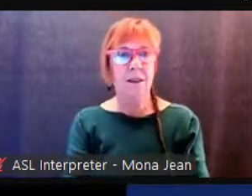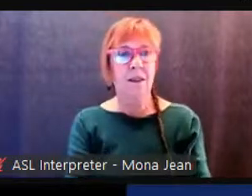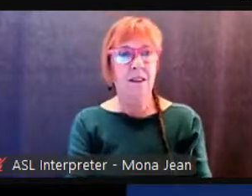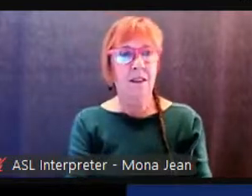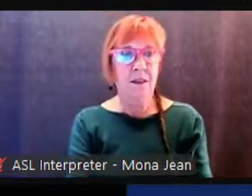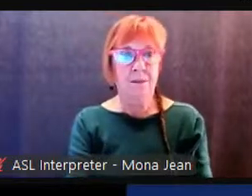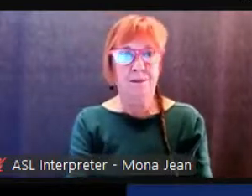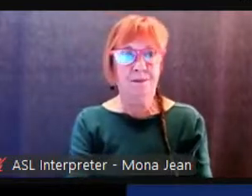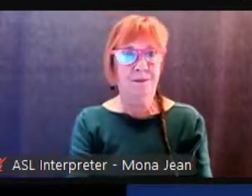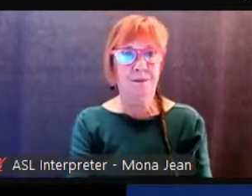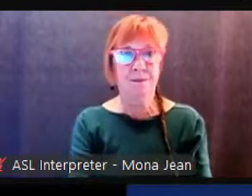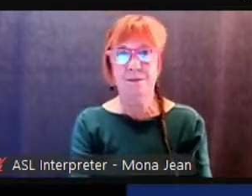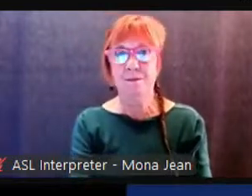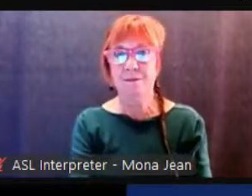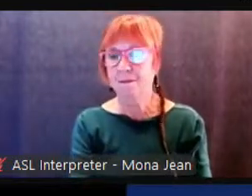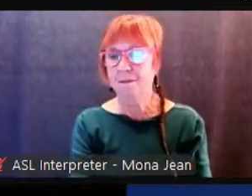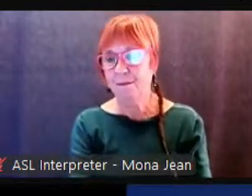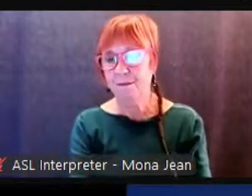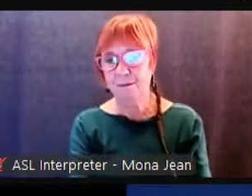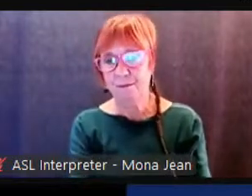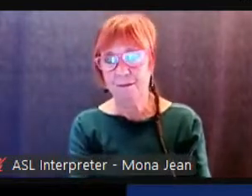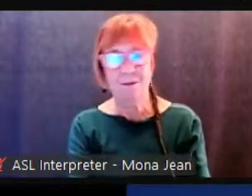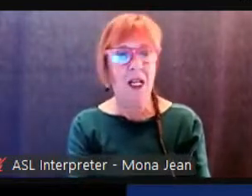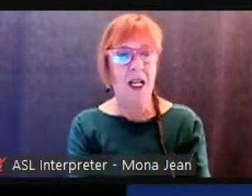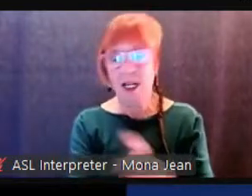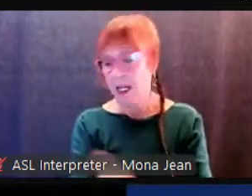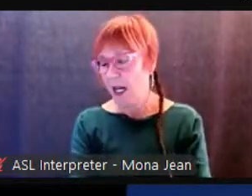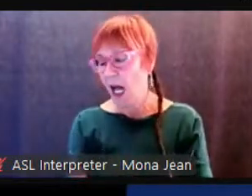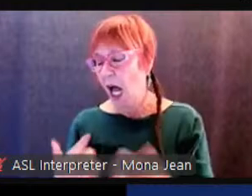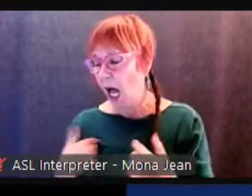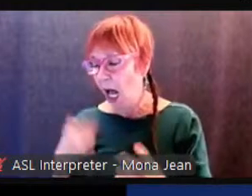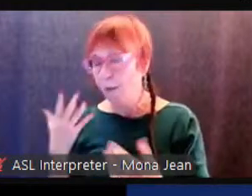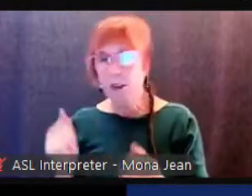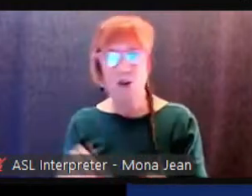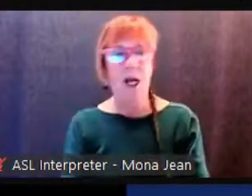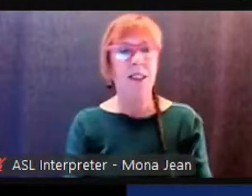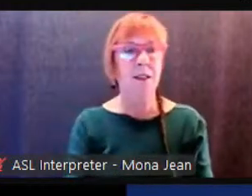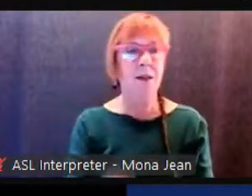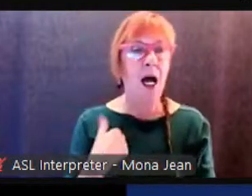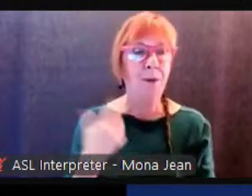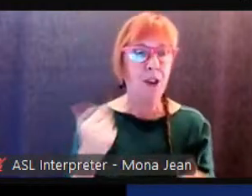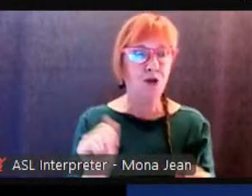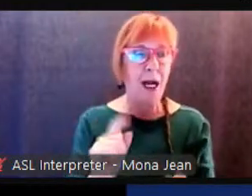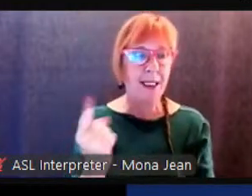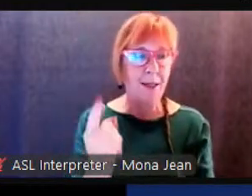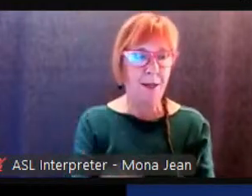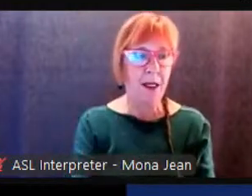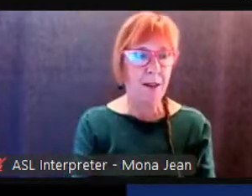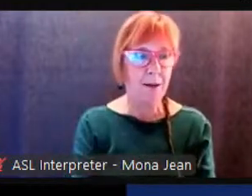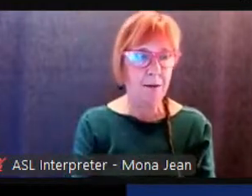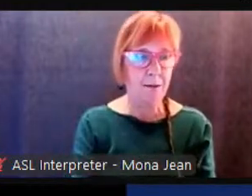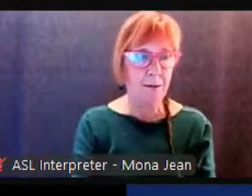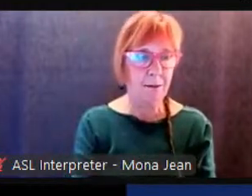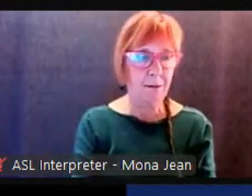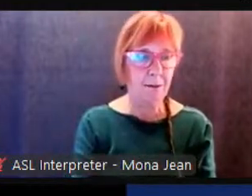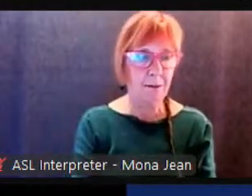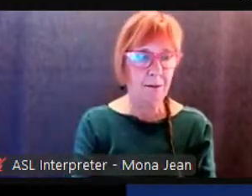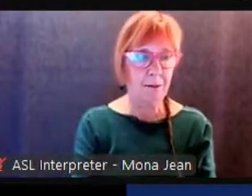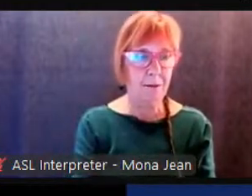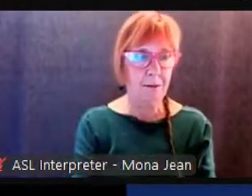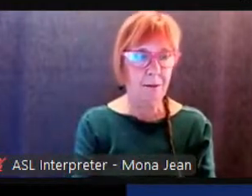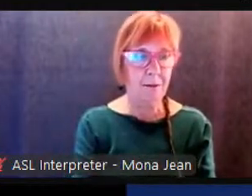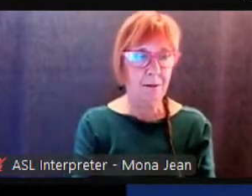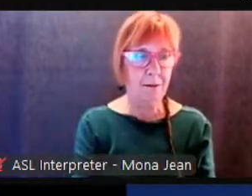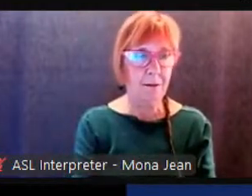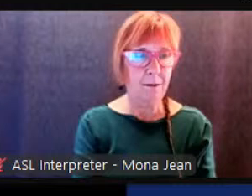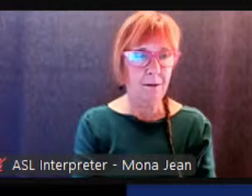Bill. Next, we're going to hear from Elizabeth Buenristo Ginsburg, who is the Treasurer Tax Collector. Please go ahead,